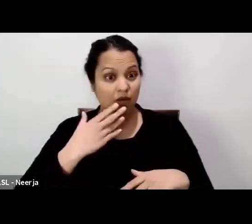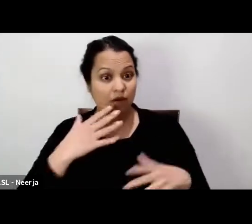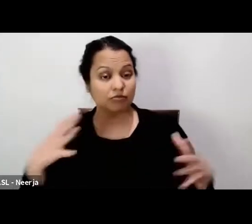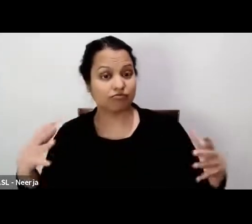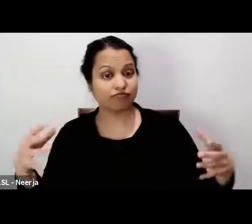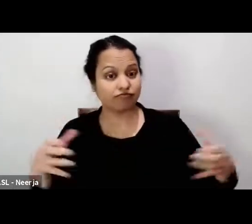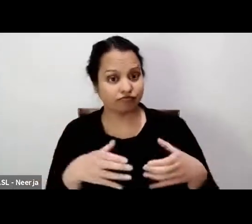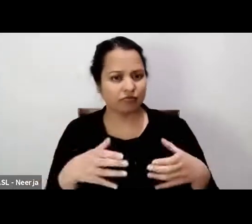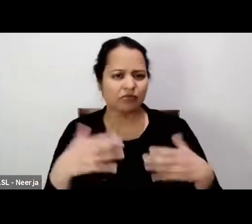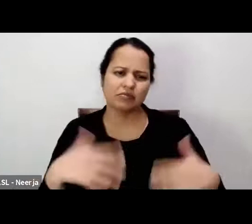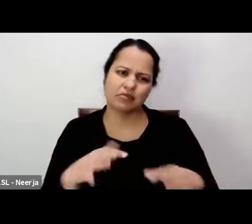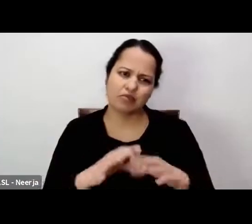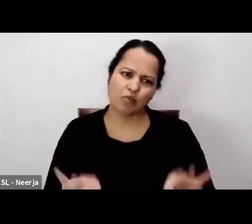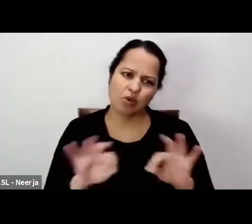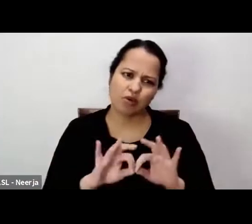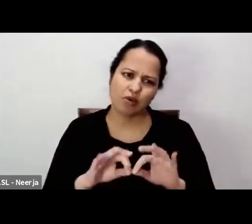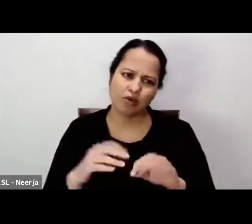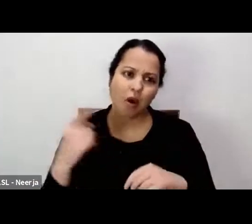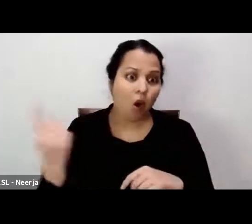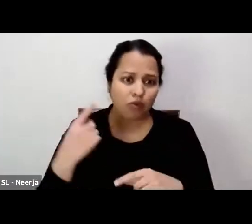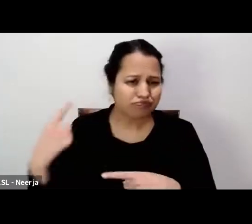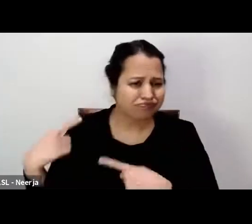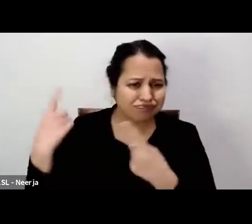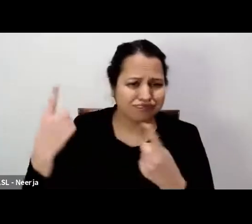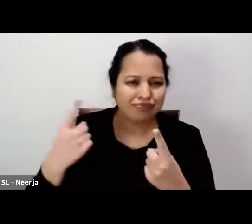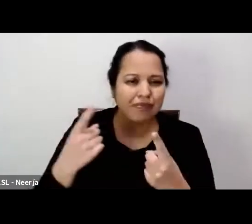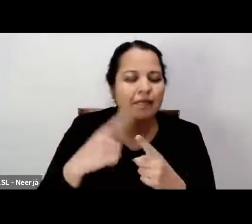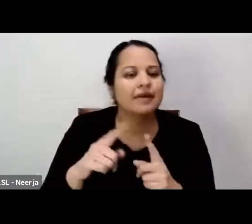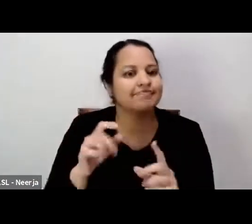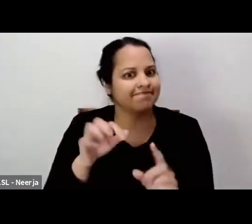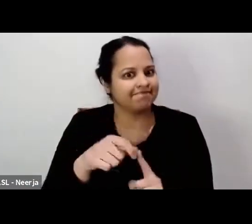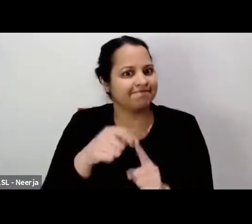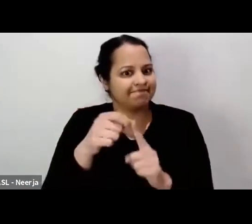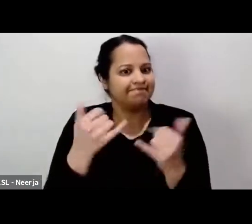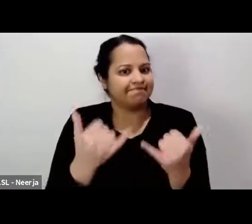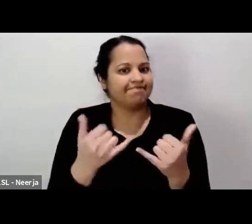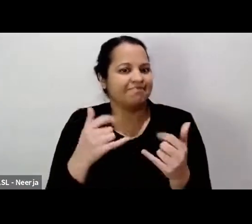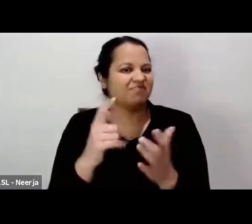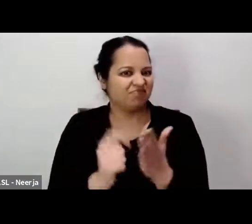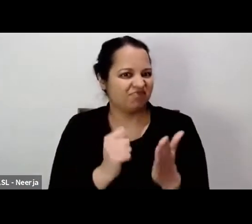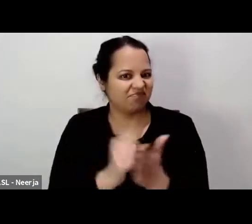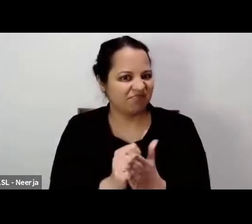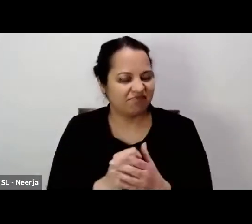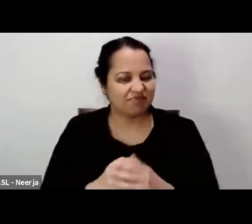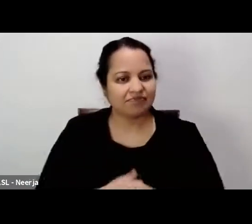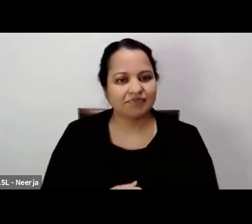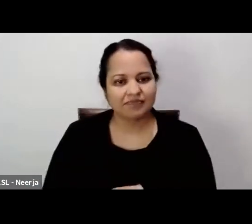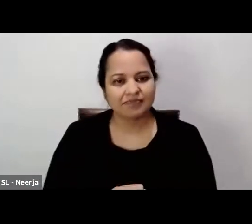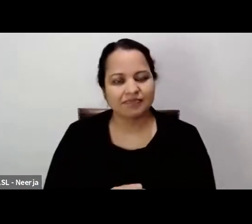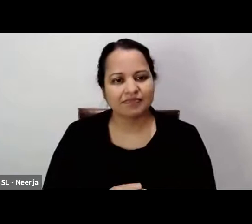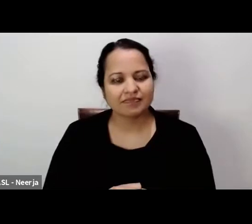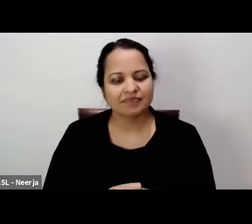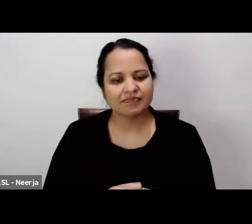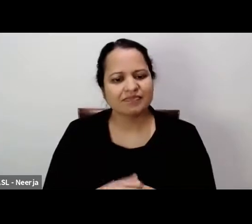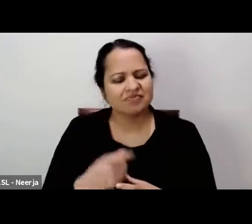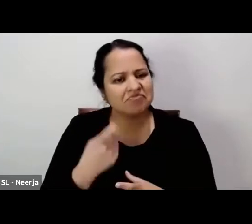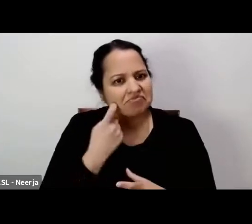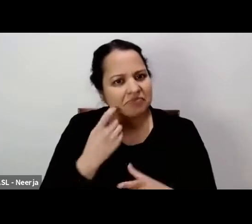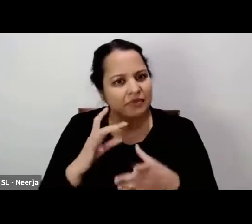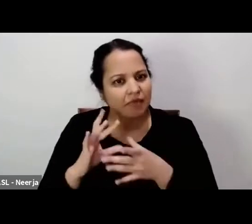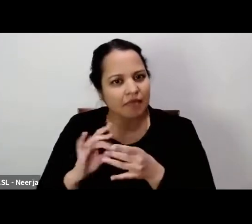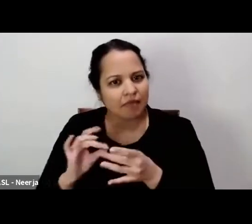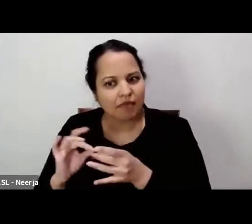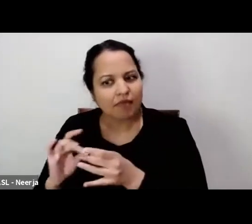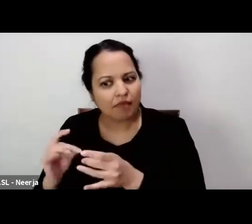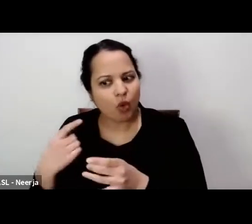important always, but especially right now. And we have seen, as was mentioned earlier, we've